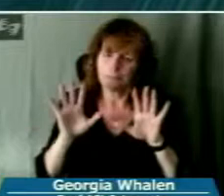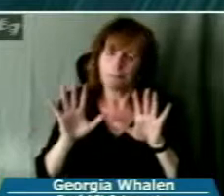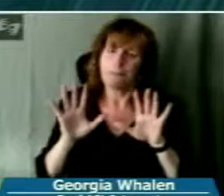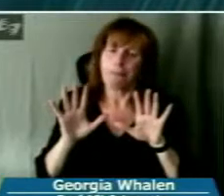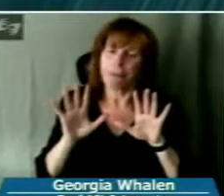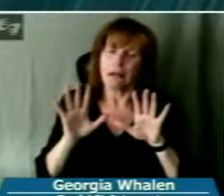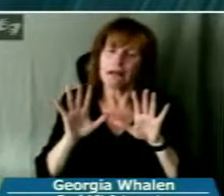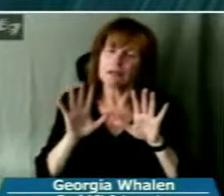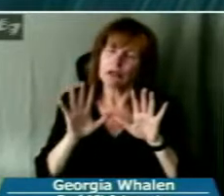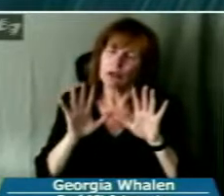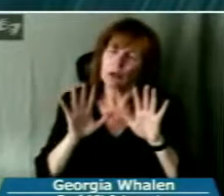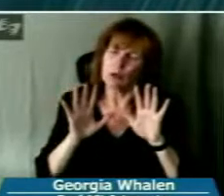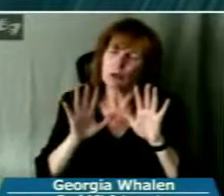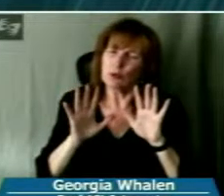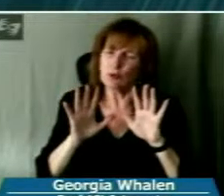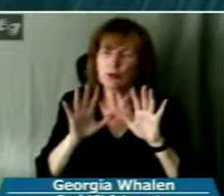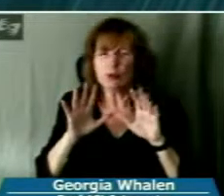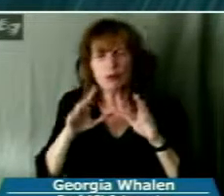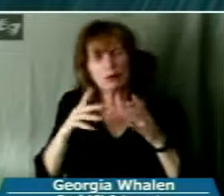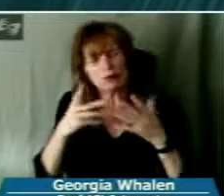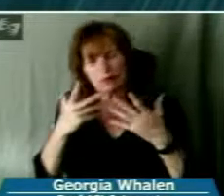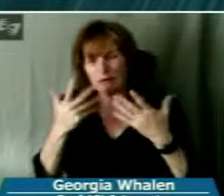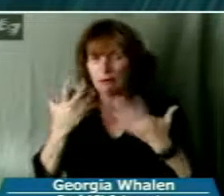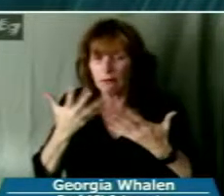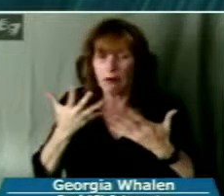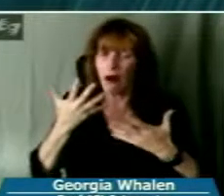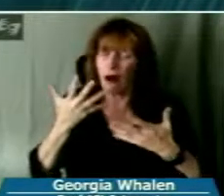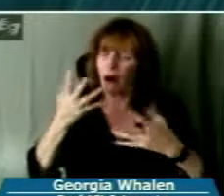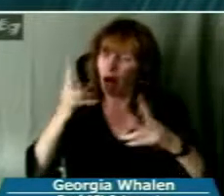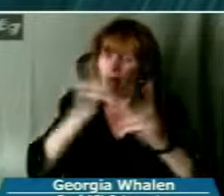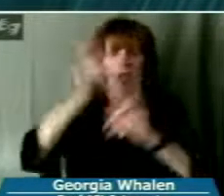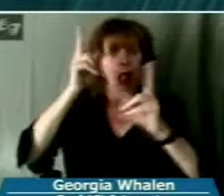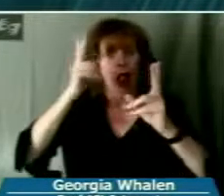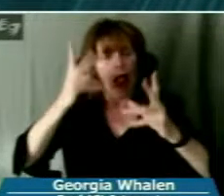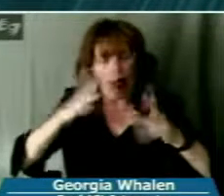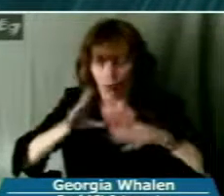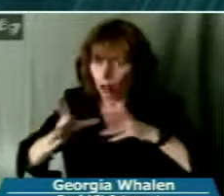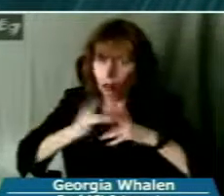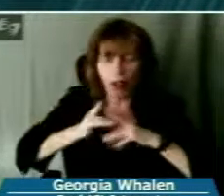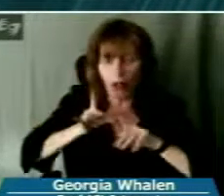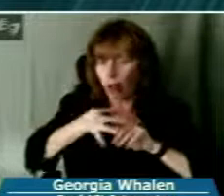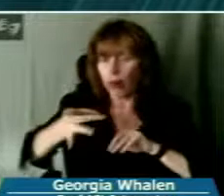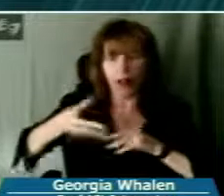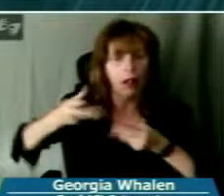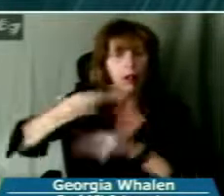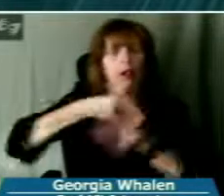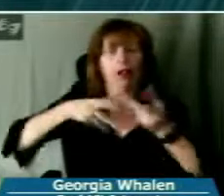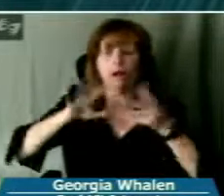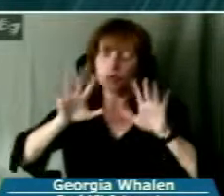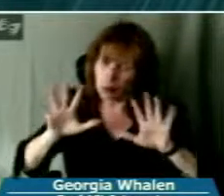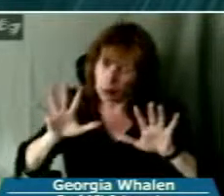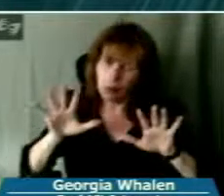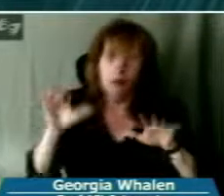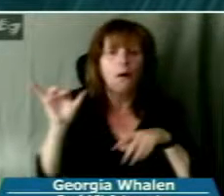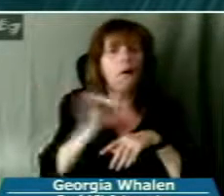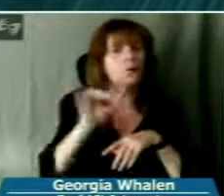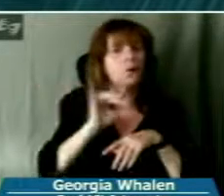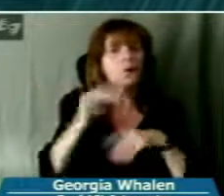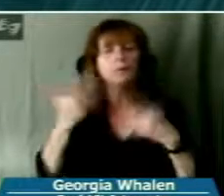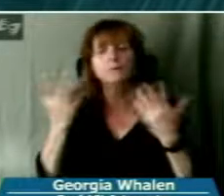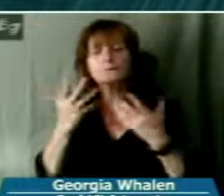So waterfalls are closed. The lookouts and trails at the head of those entrance ways are also